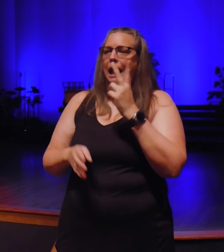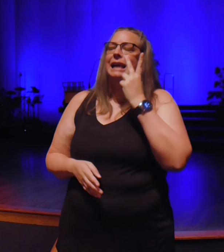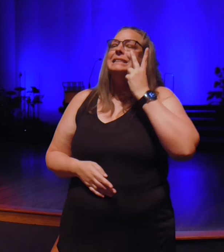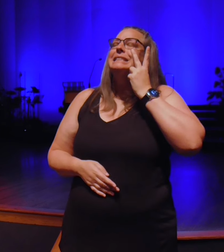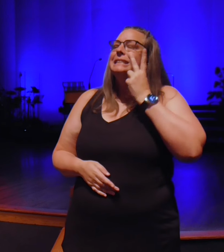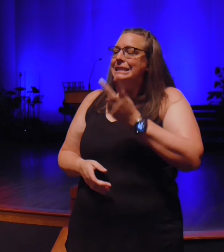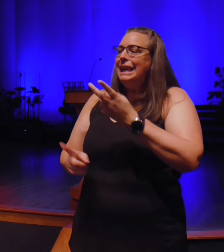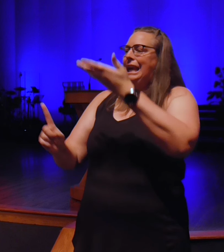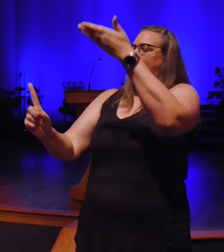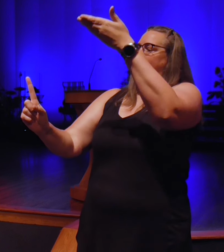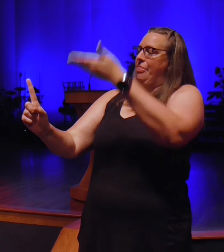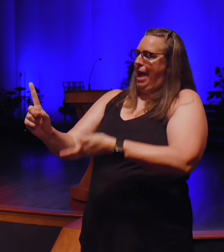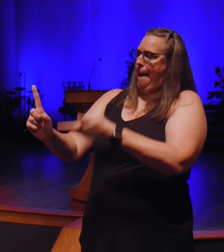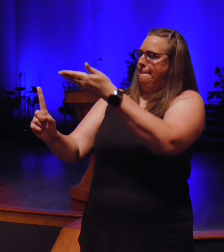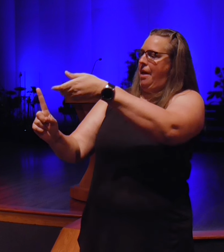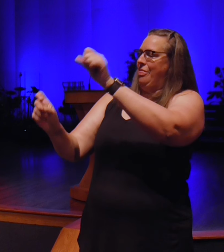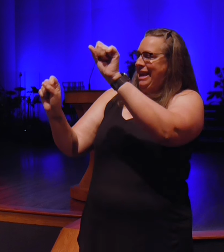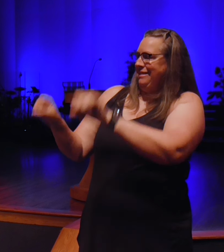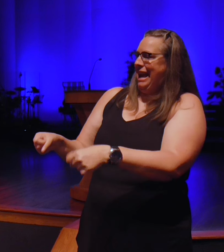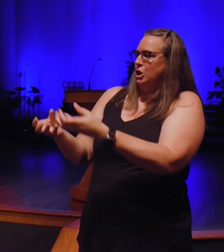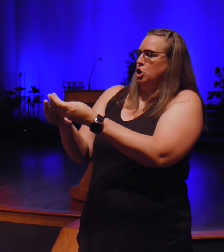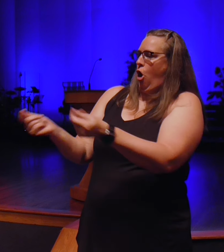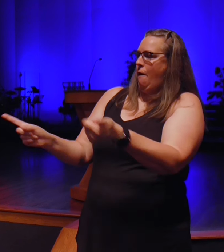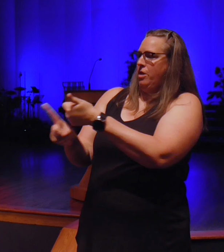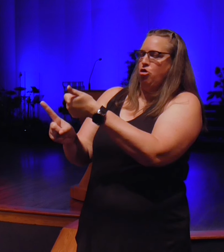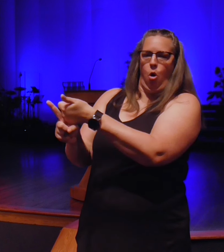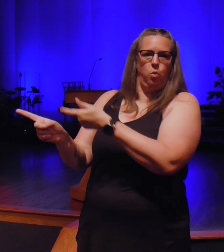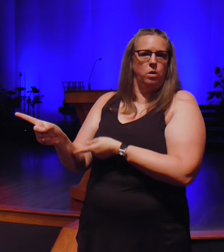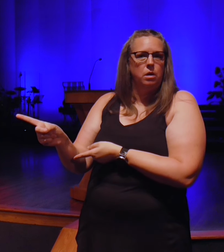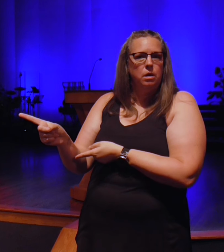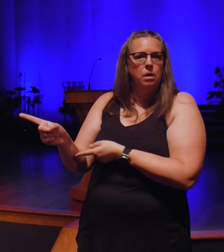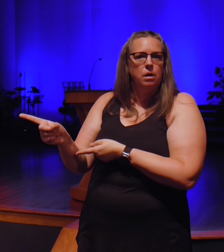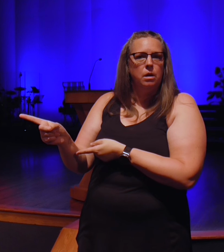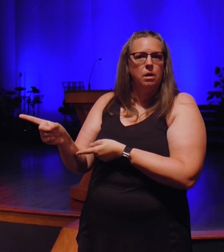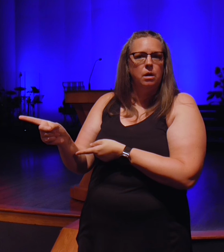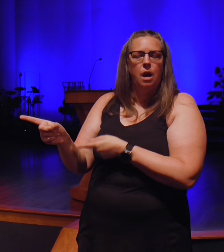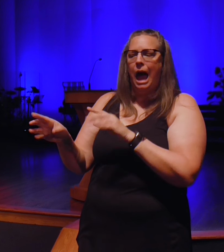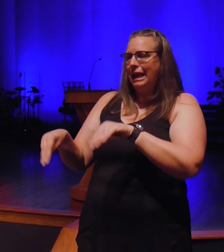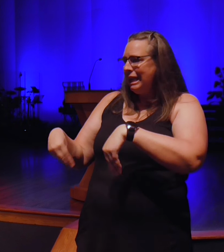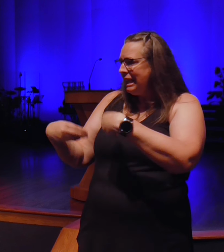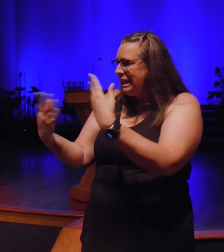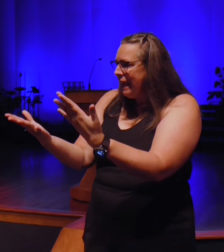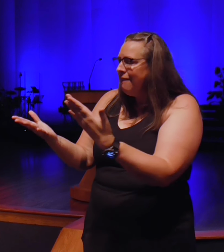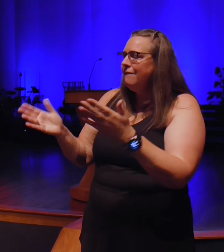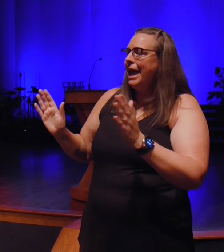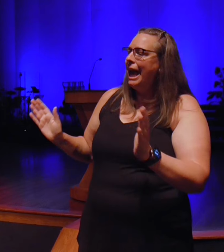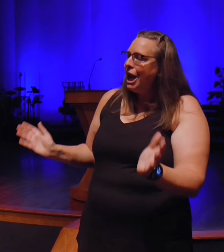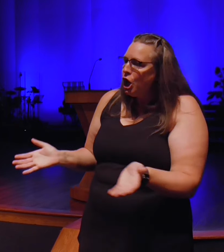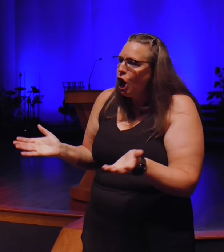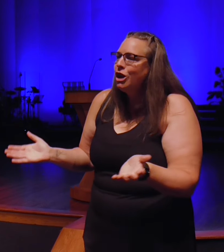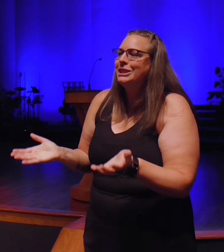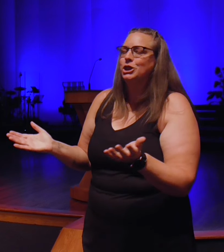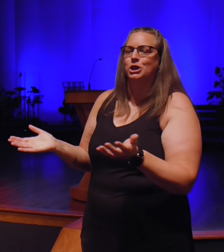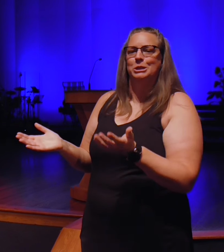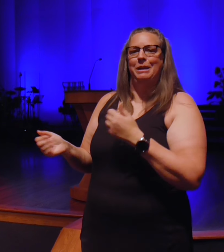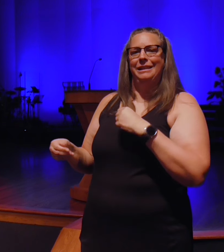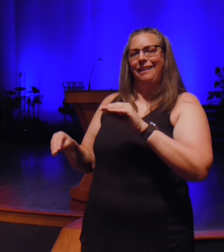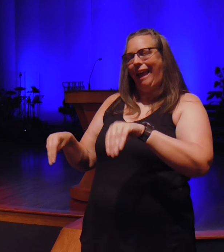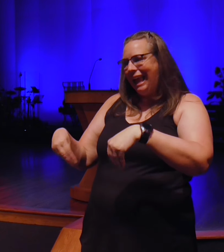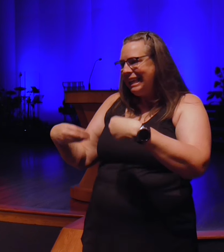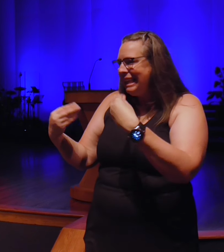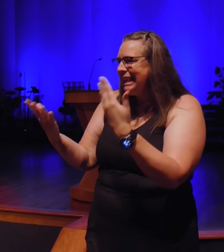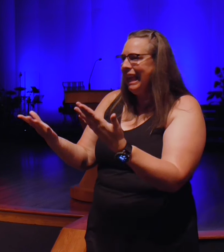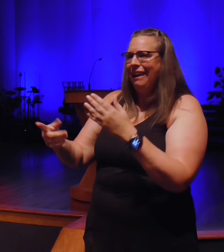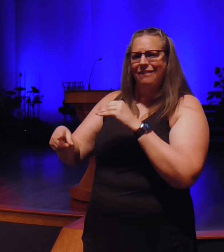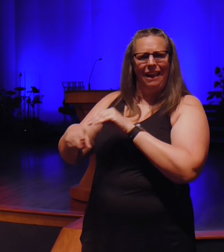of working their stuff out. It's to give them the light and listening of encouragement. It's to see